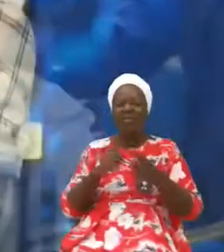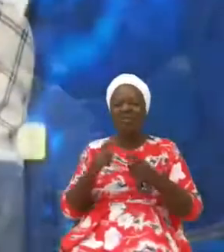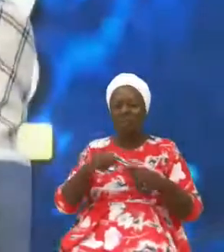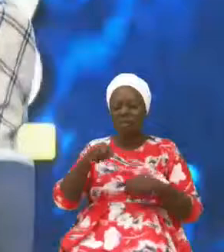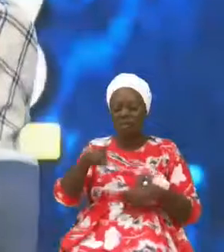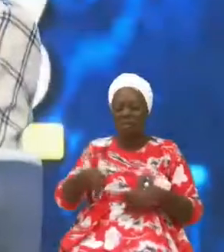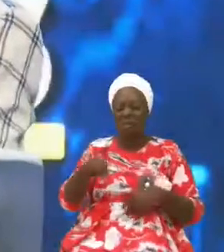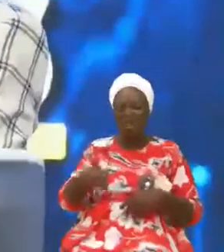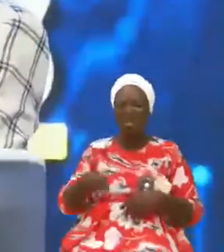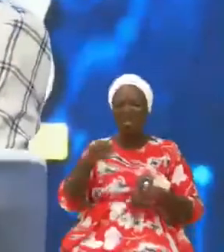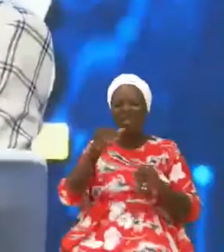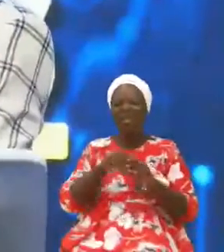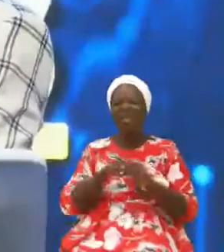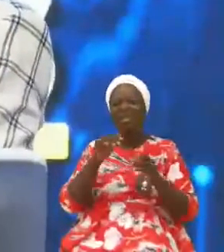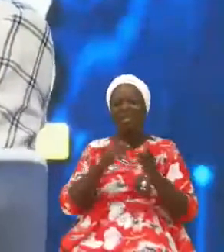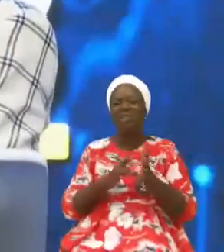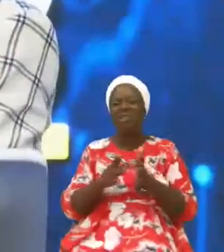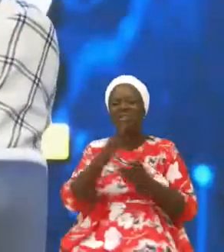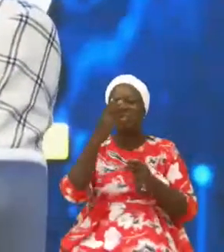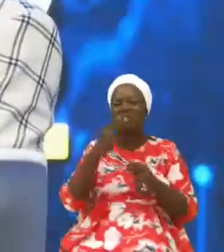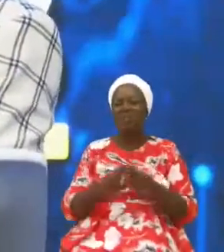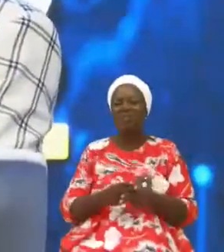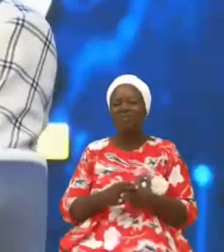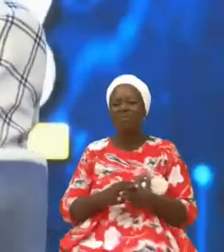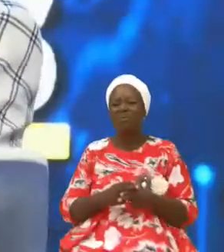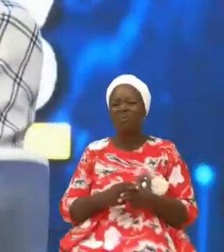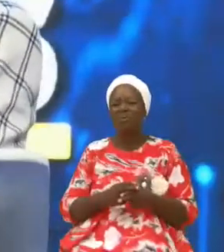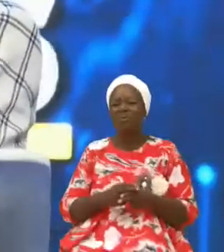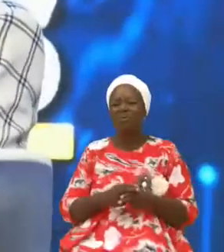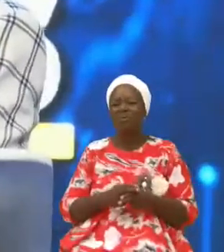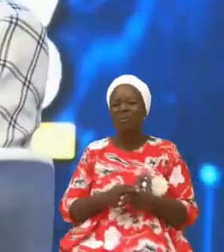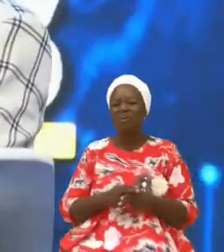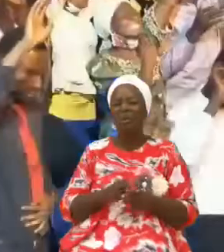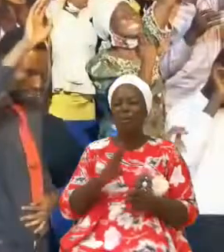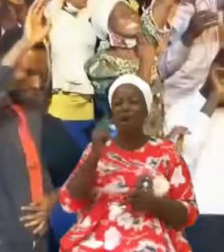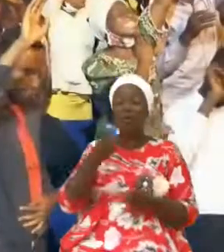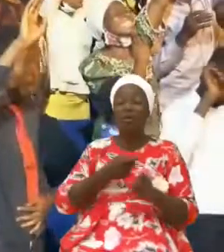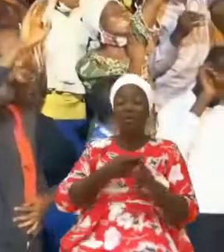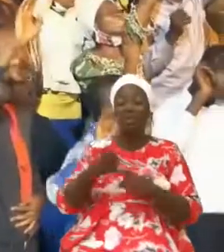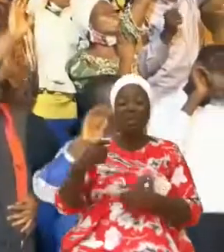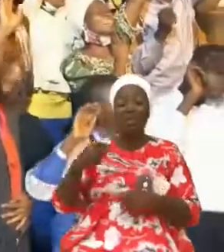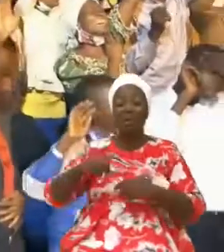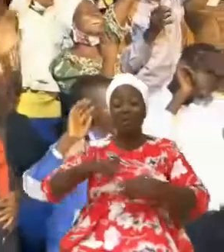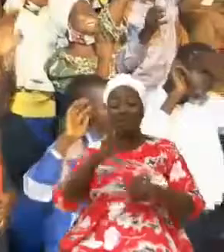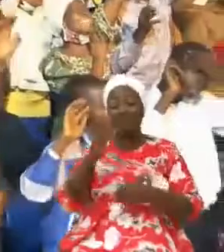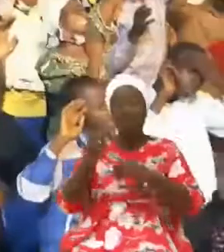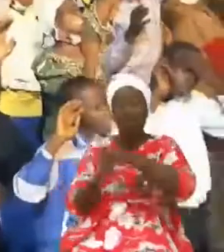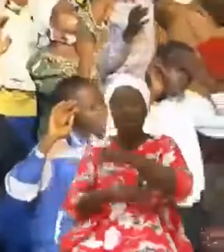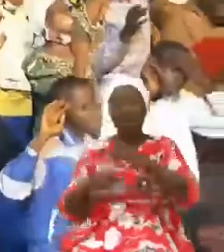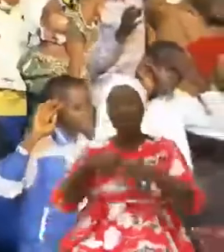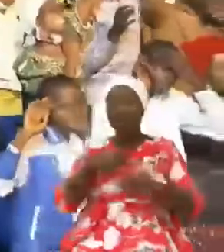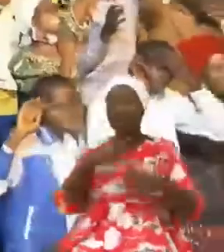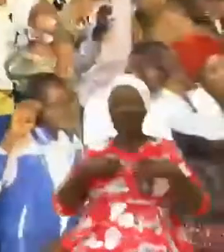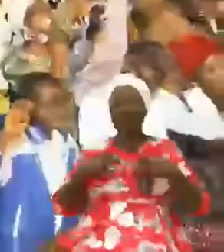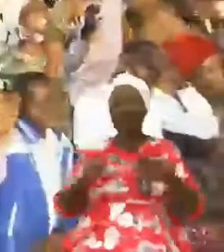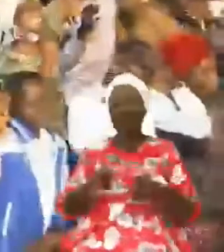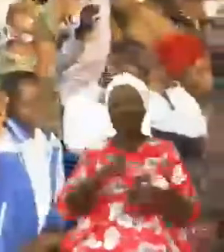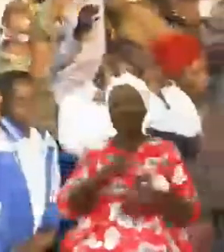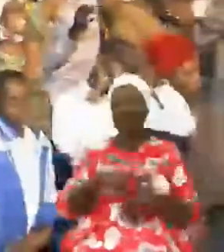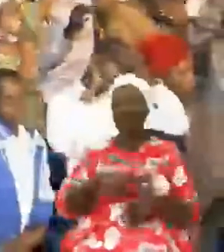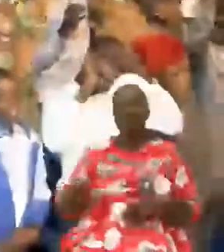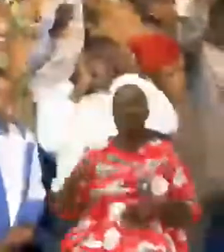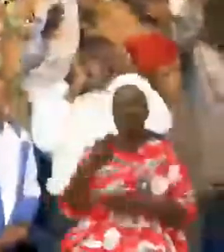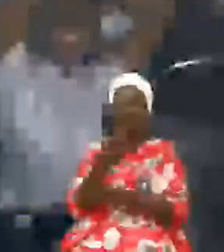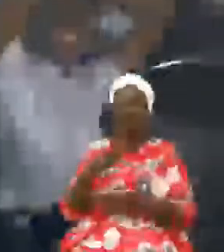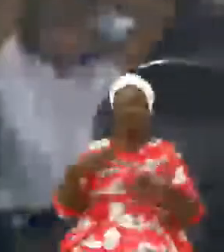everyone from the top of the head to the tip of the toe in Jesus' name. By your stripes